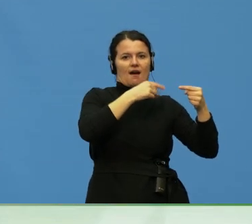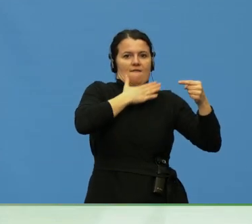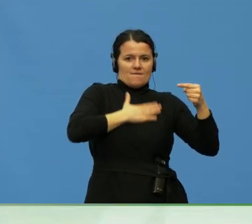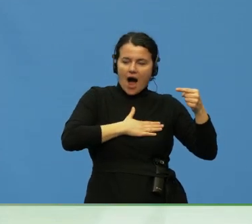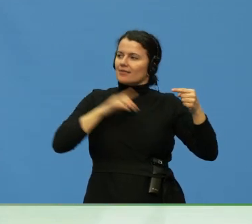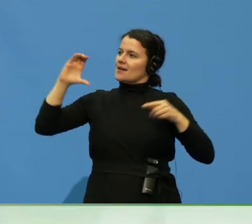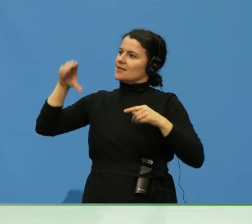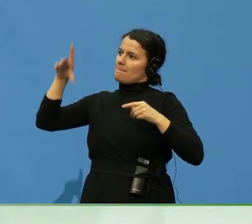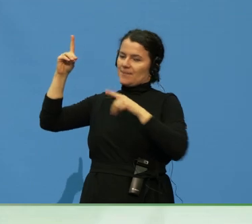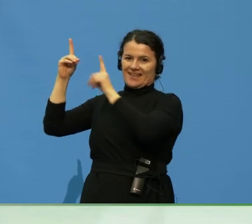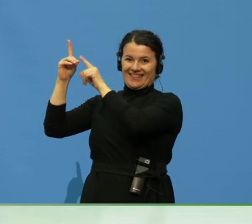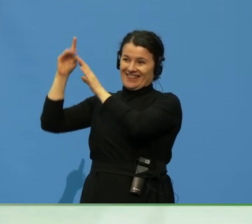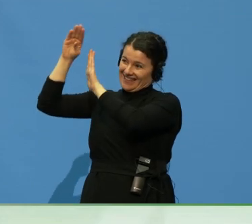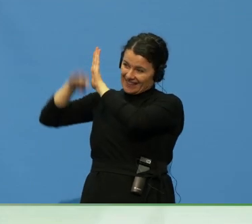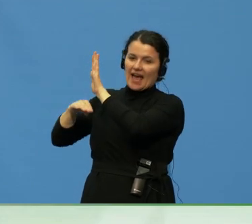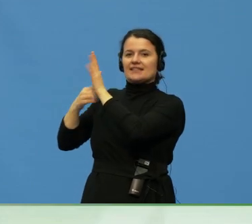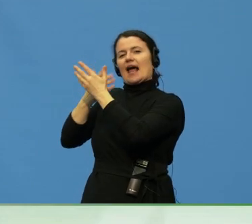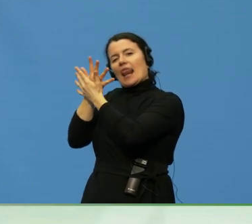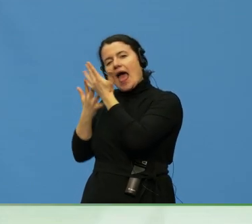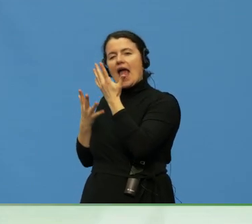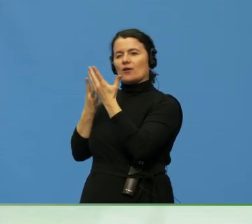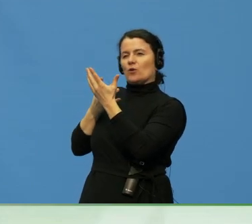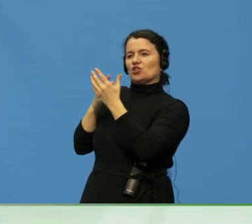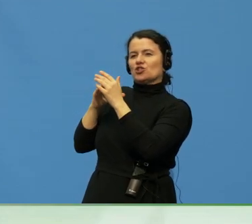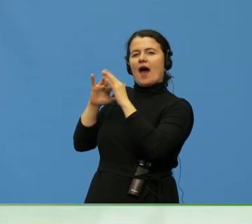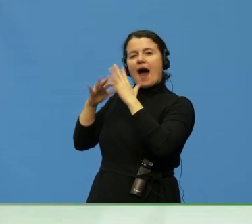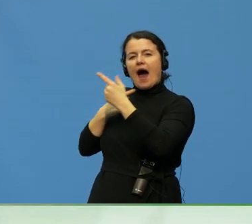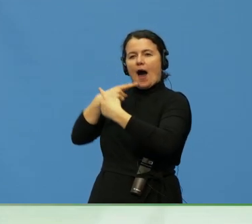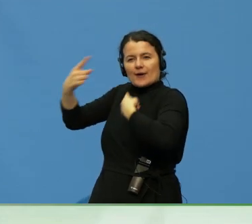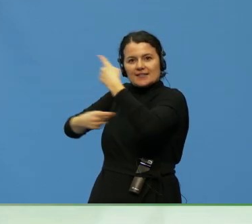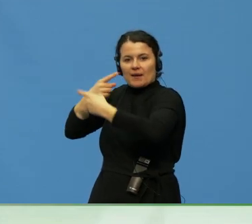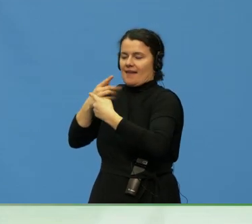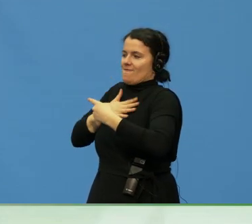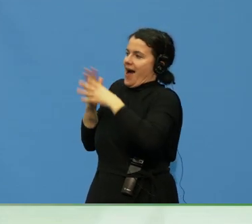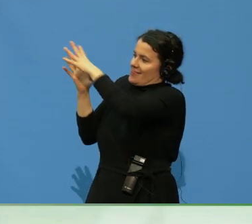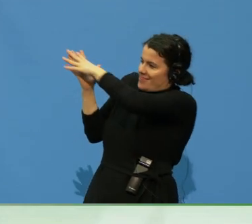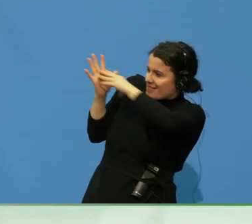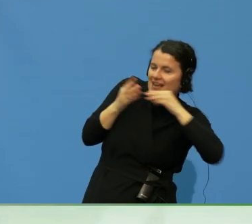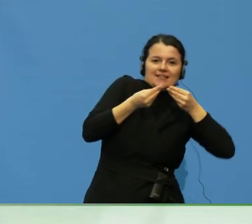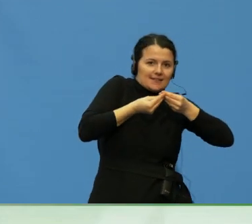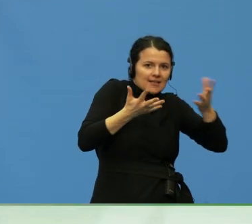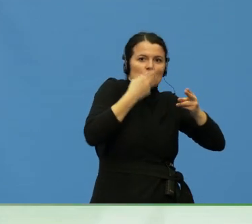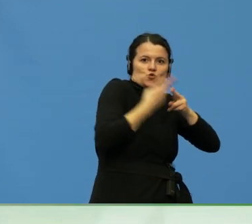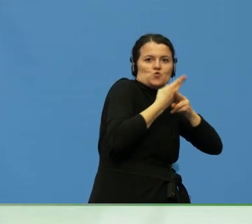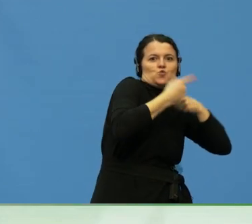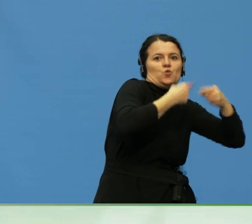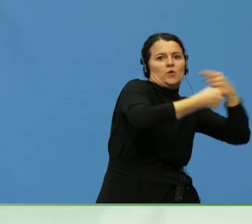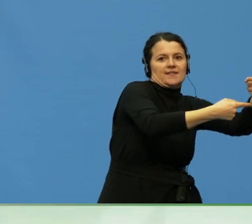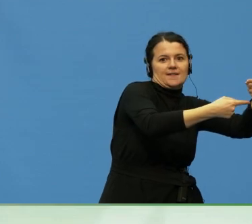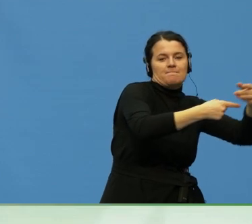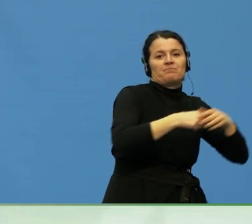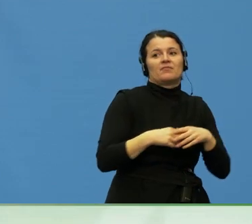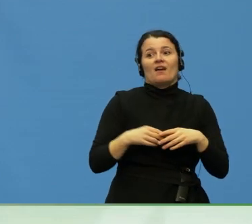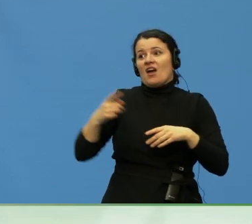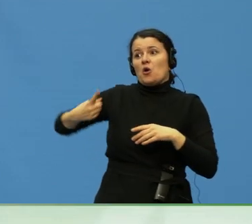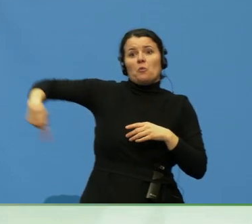the principles in the CRPD, the commitments, the legally binding obligations that we all thought in the advocacy space